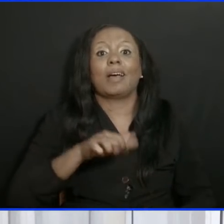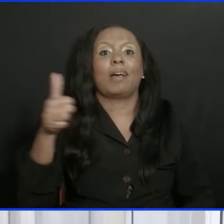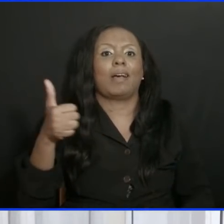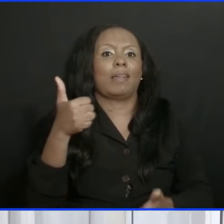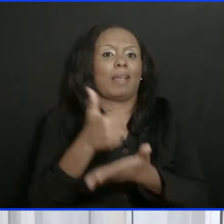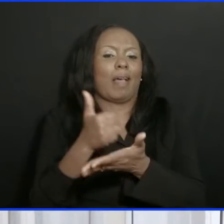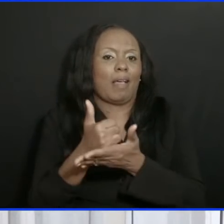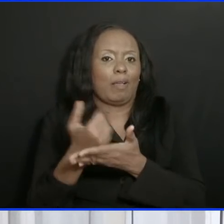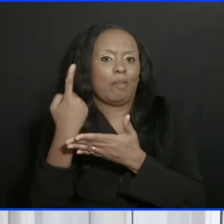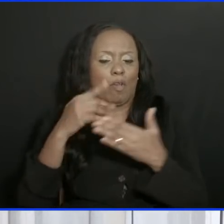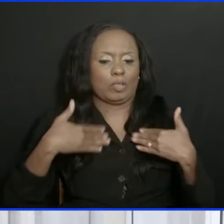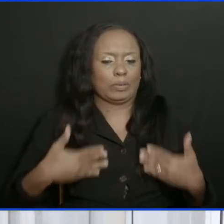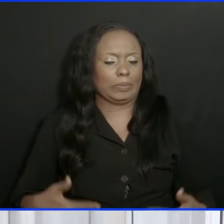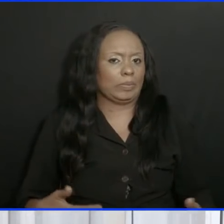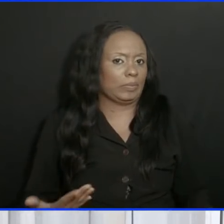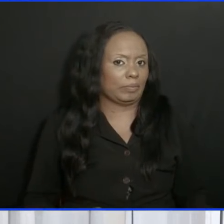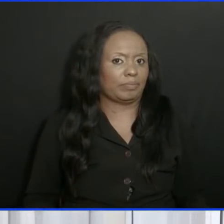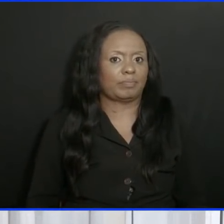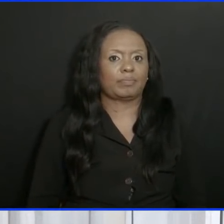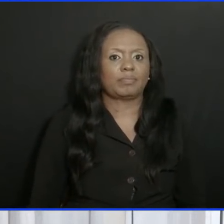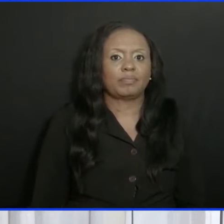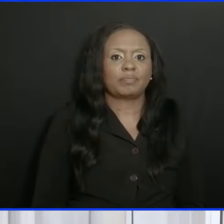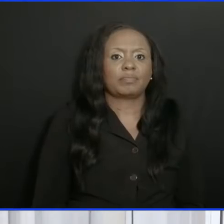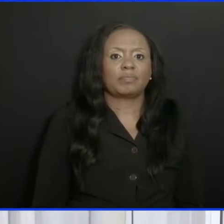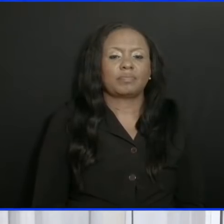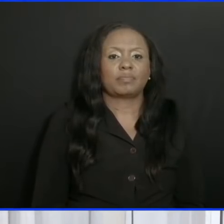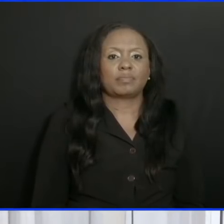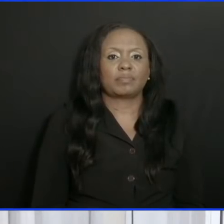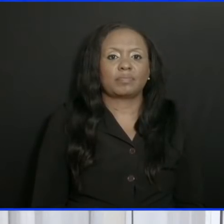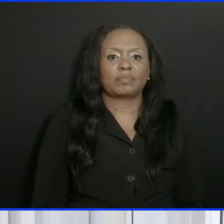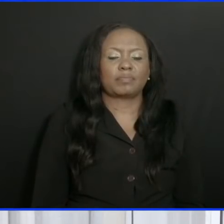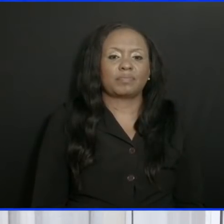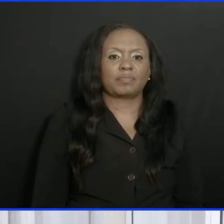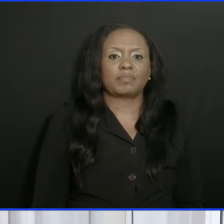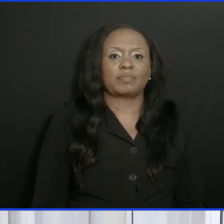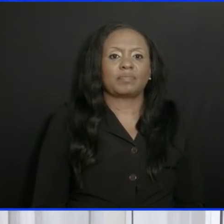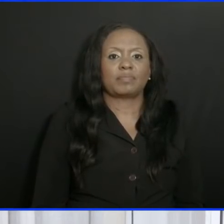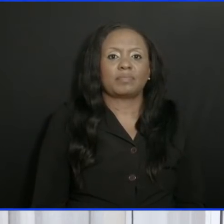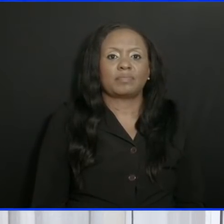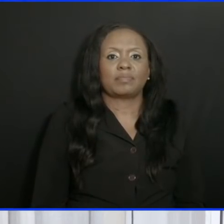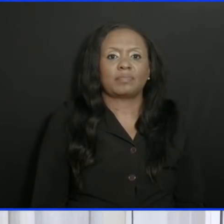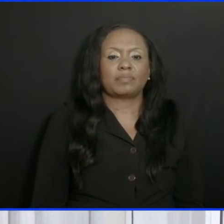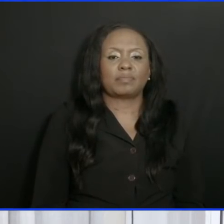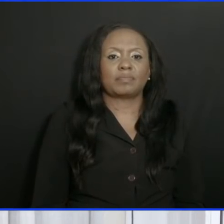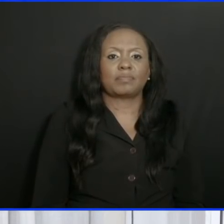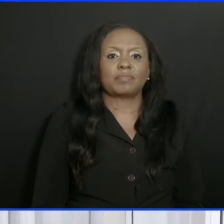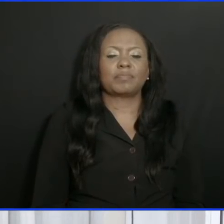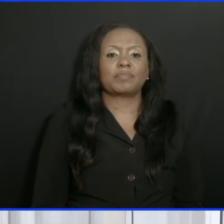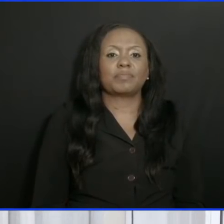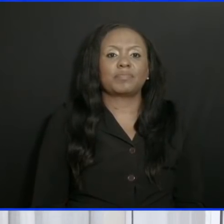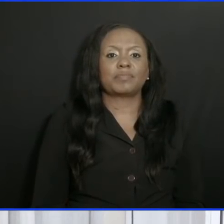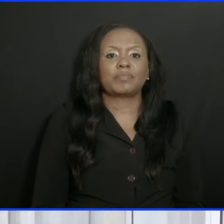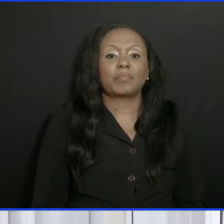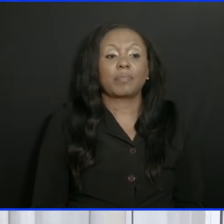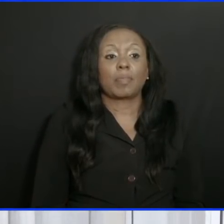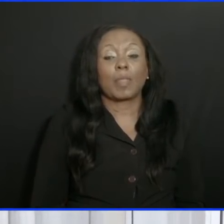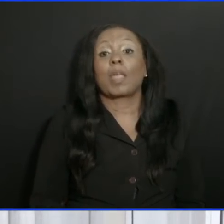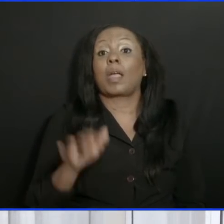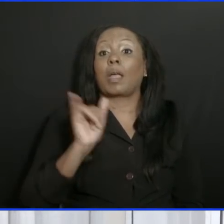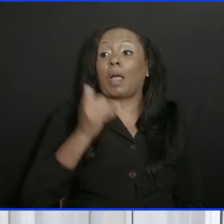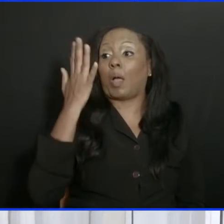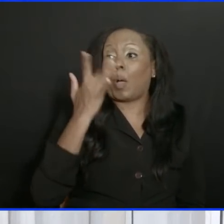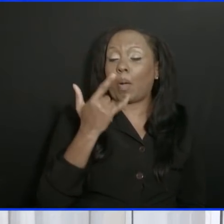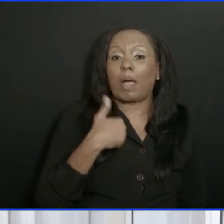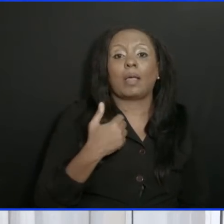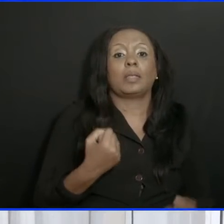urgently as those who have COVID. It is against that backdrop, therefore, that I echo the call from Dr. Best, from